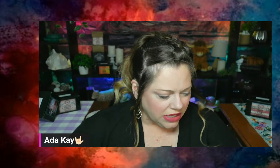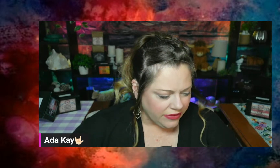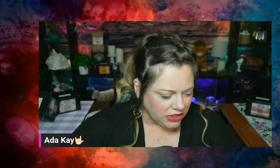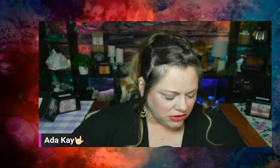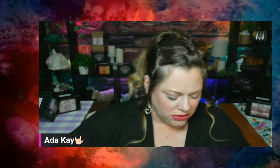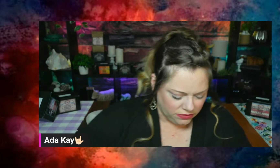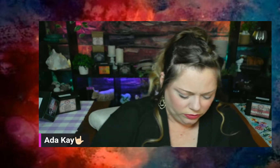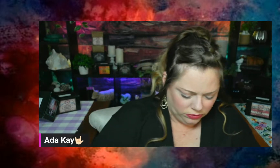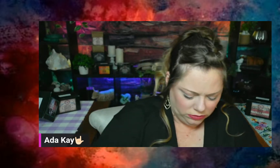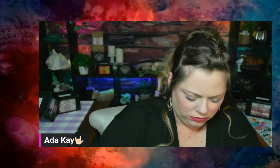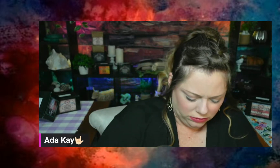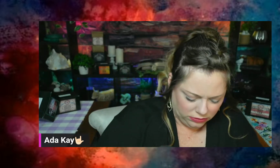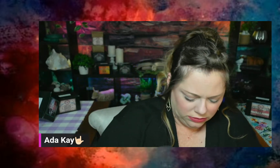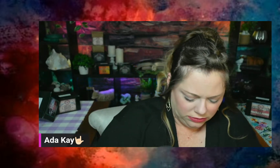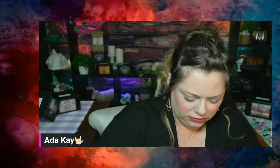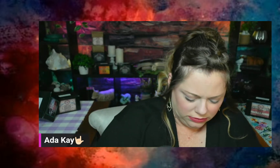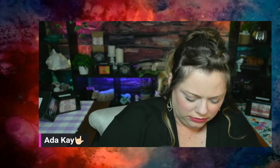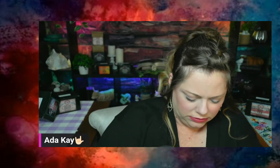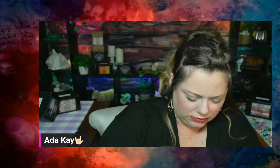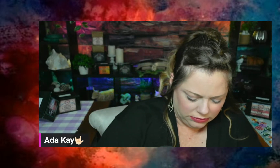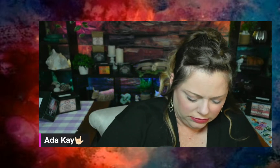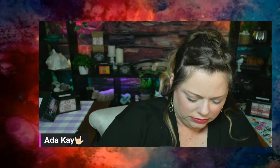Miss Kevin?